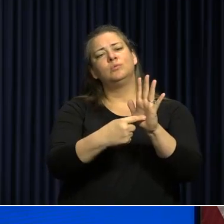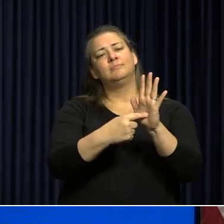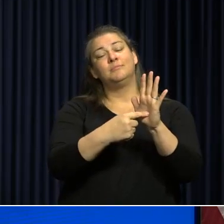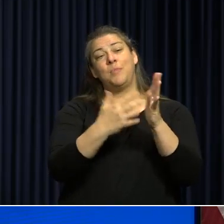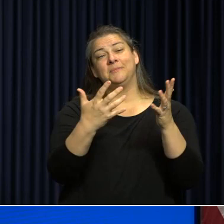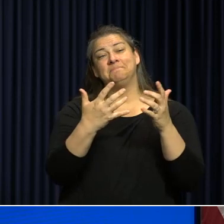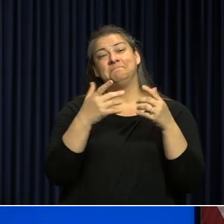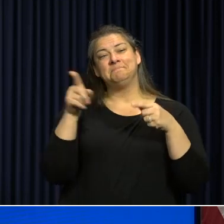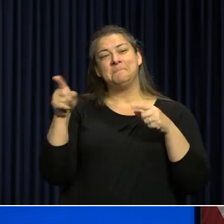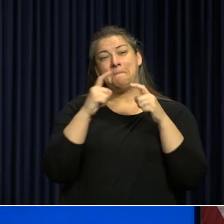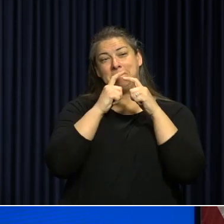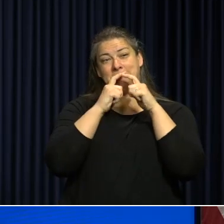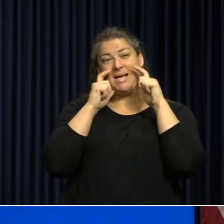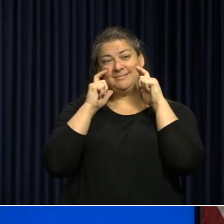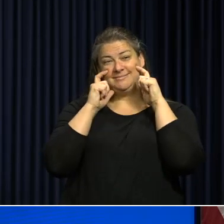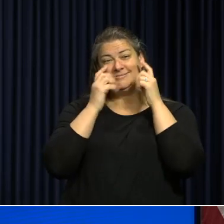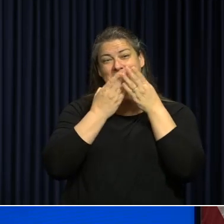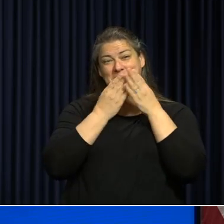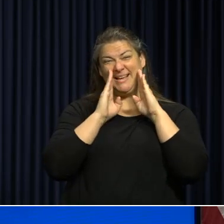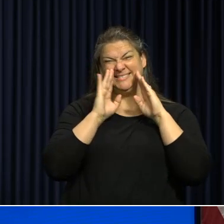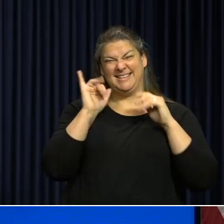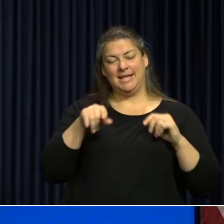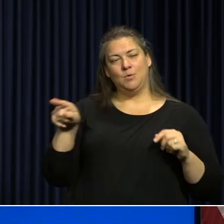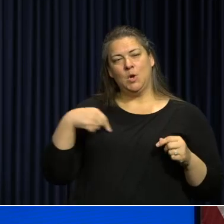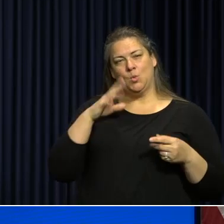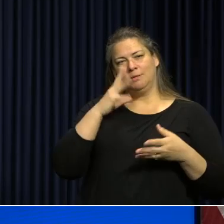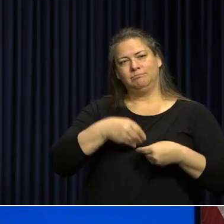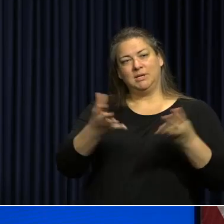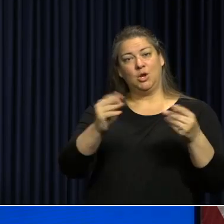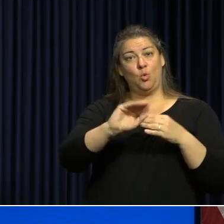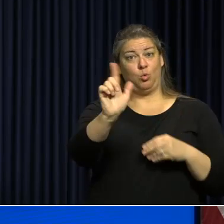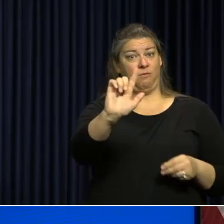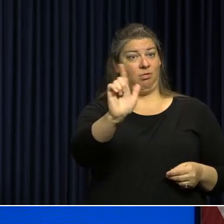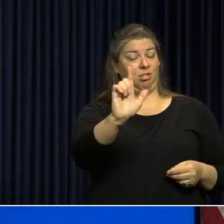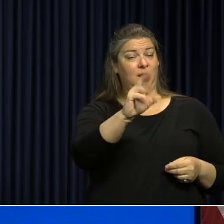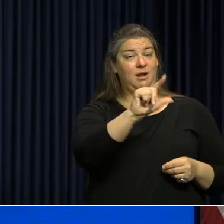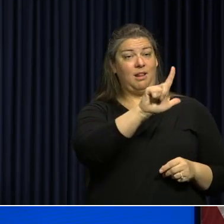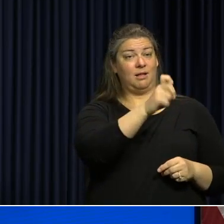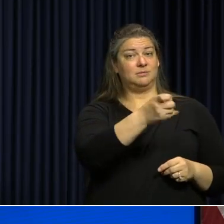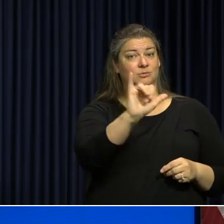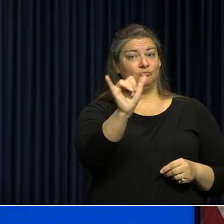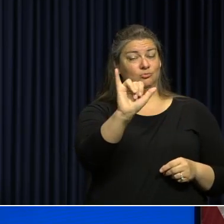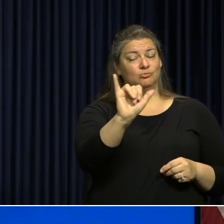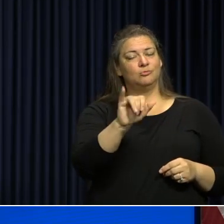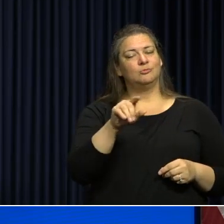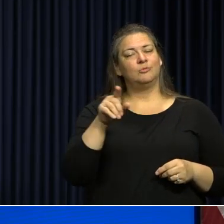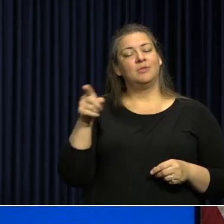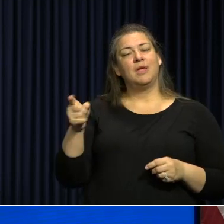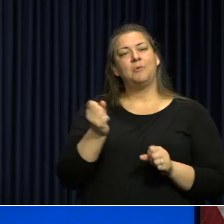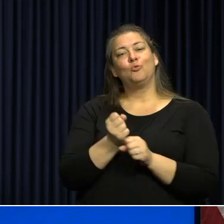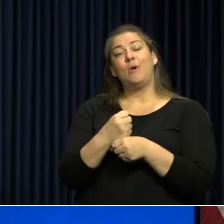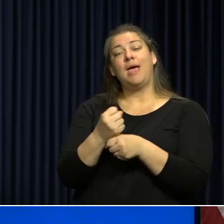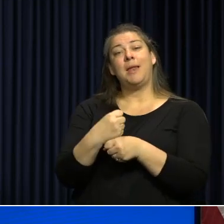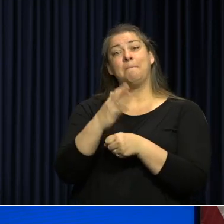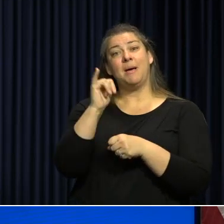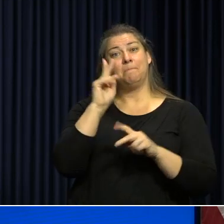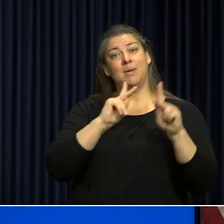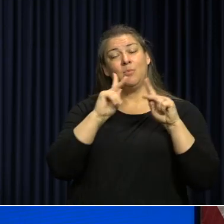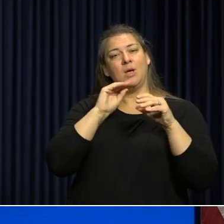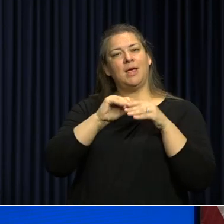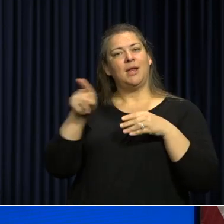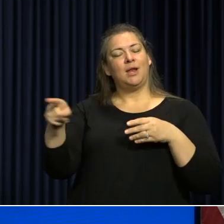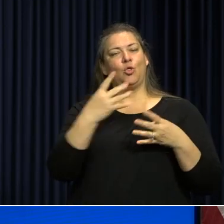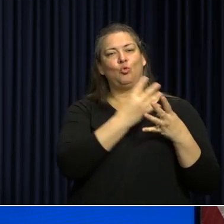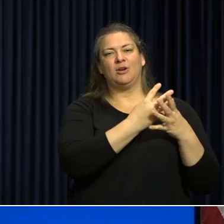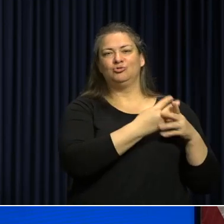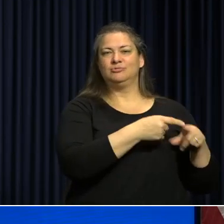mask. This is one of the masks we're going to be handing out in Louisville and in Lexington. It's actually created by our folks in the correction